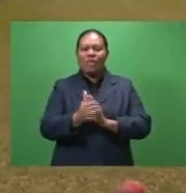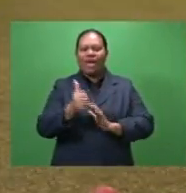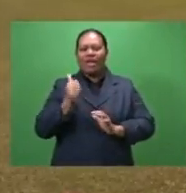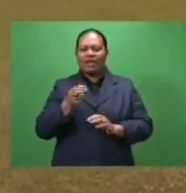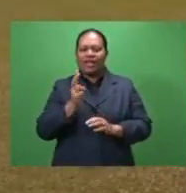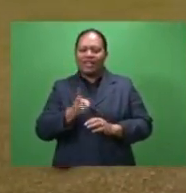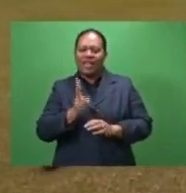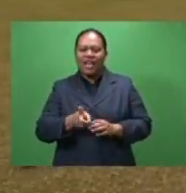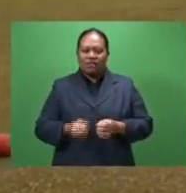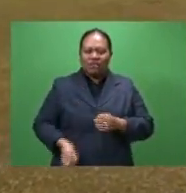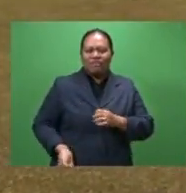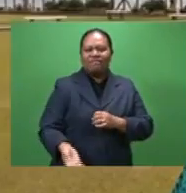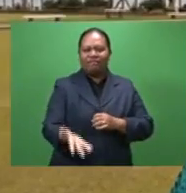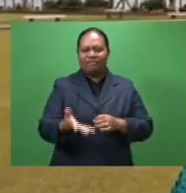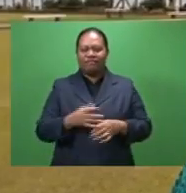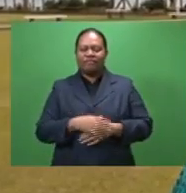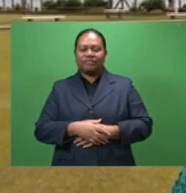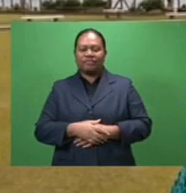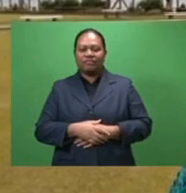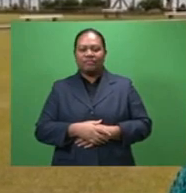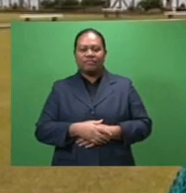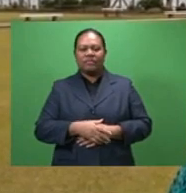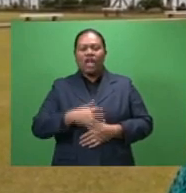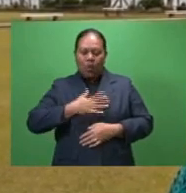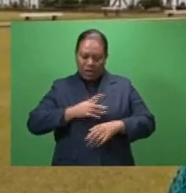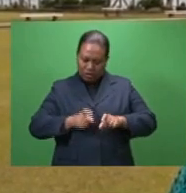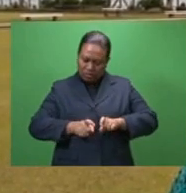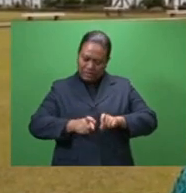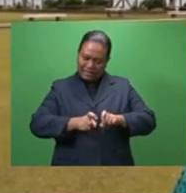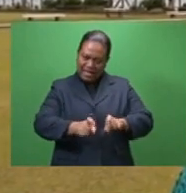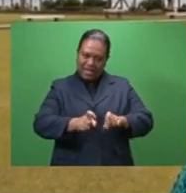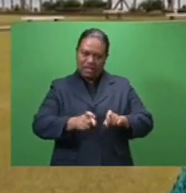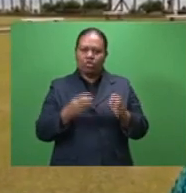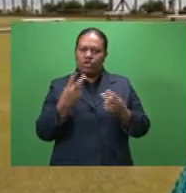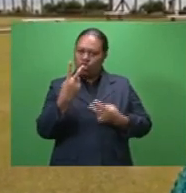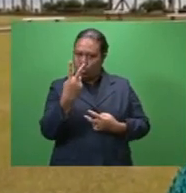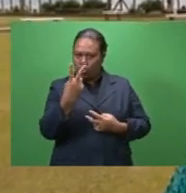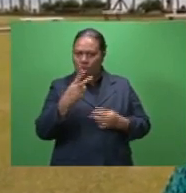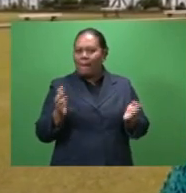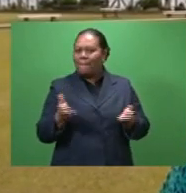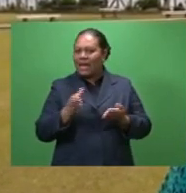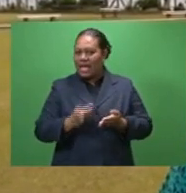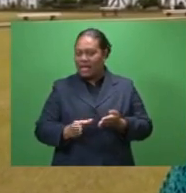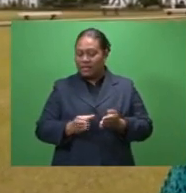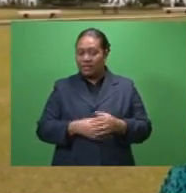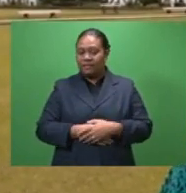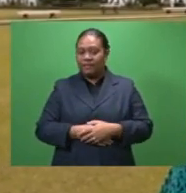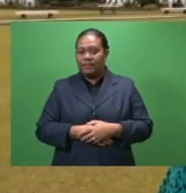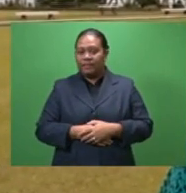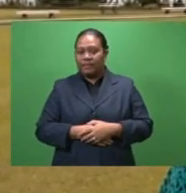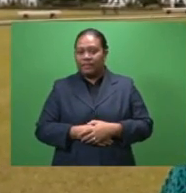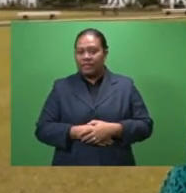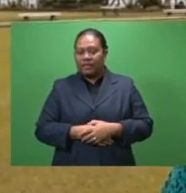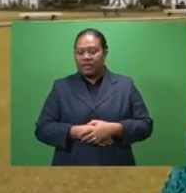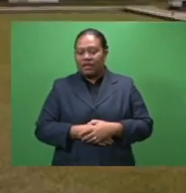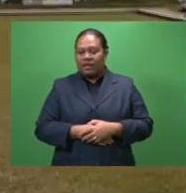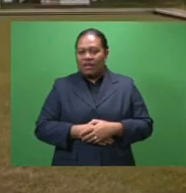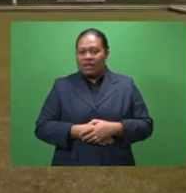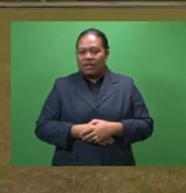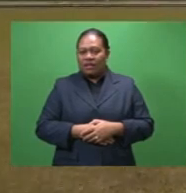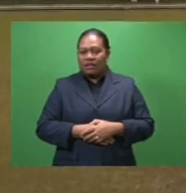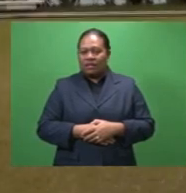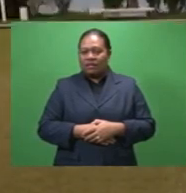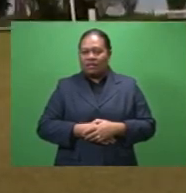measures must also be observed. Wanting to stick to the two players per rink, and so therefore we can